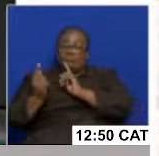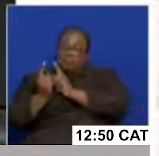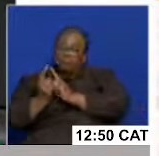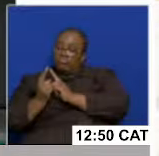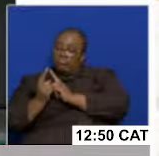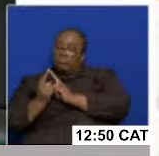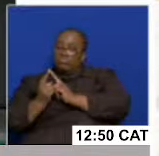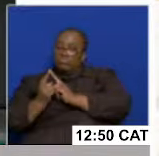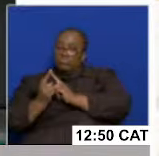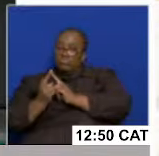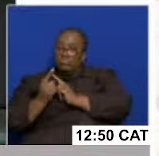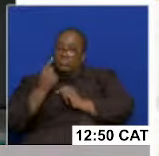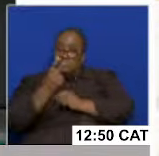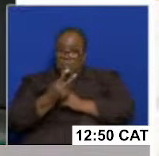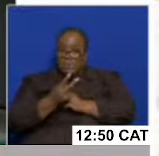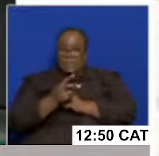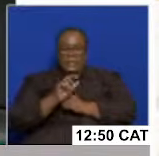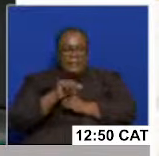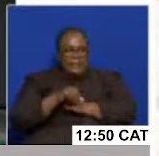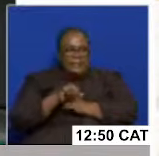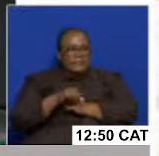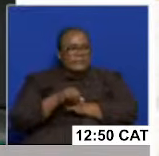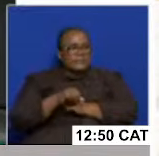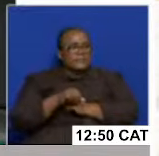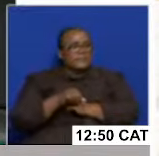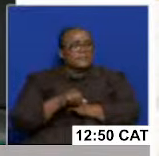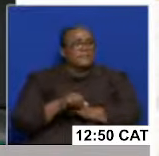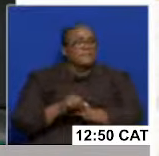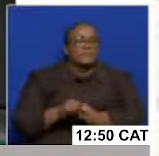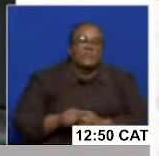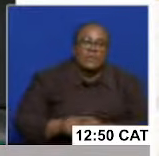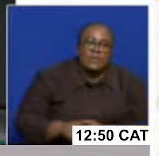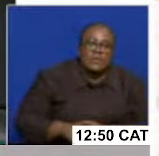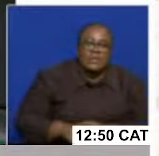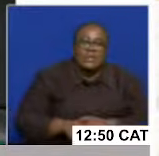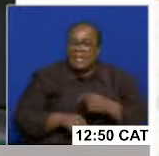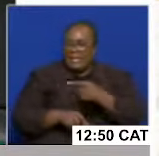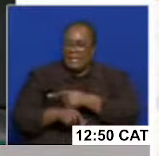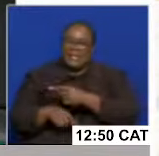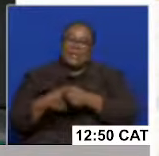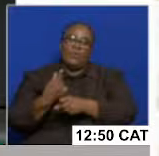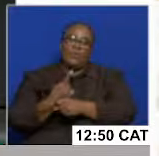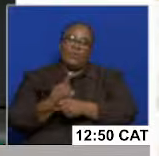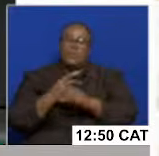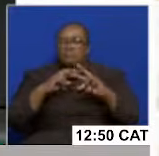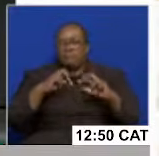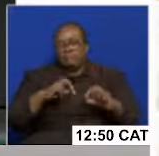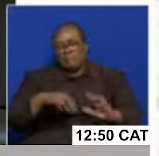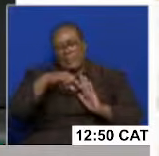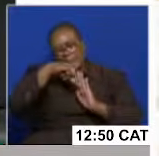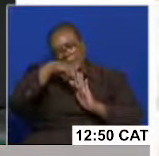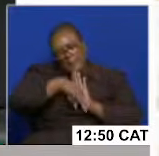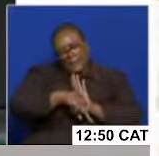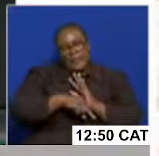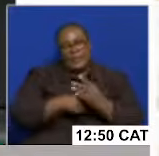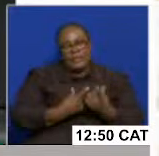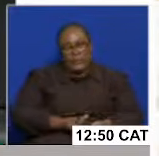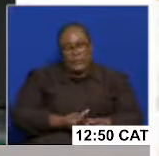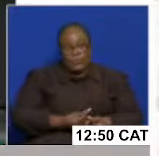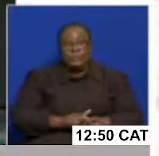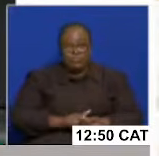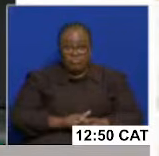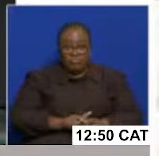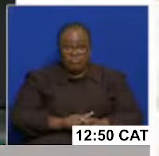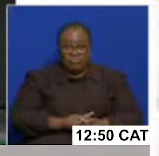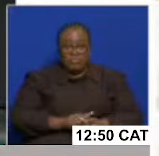The reference there to he always looks harder, that's a reference to Mr. Makagula, is it not?